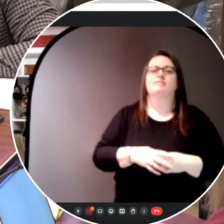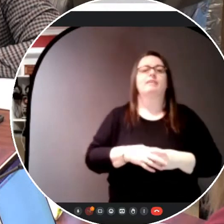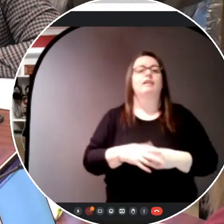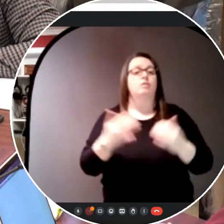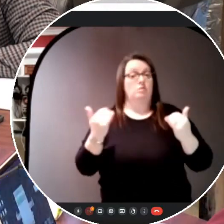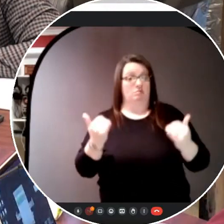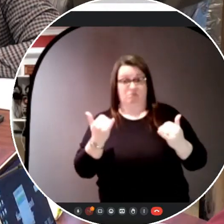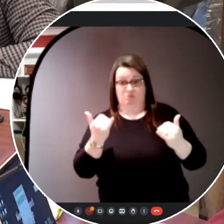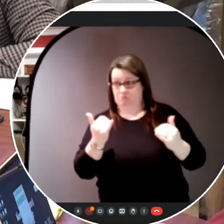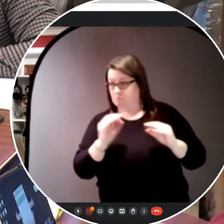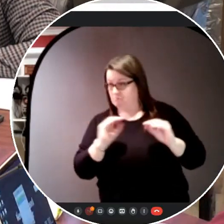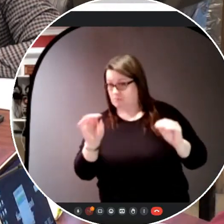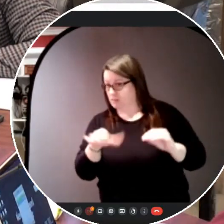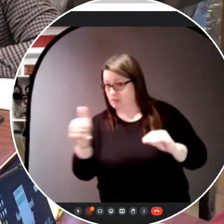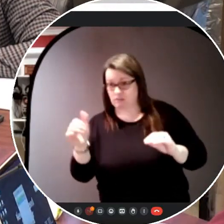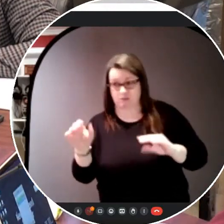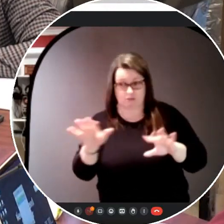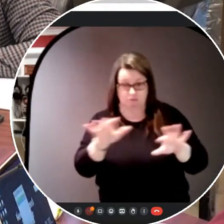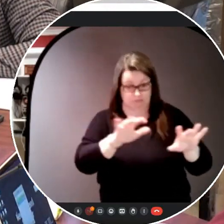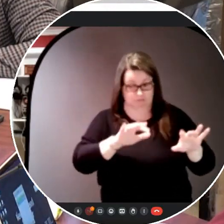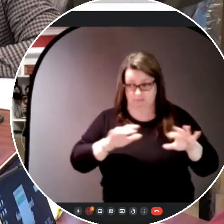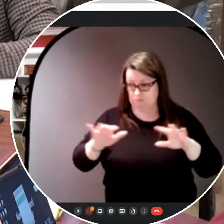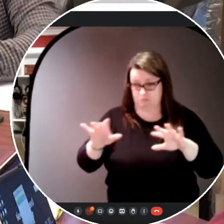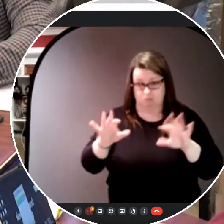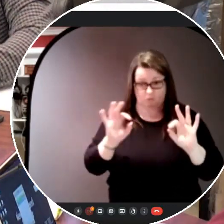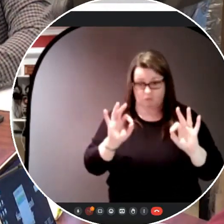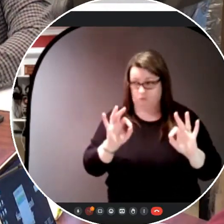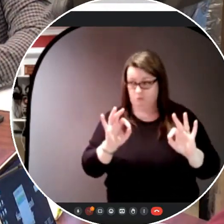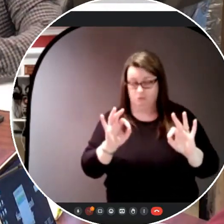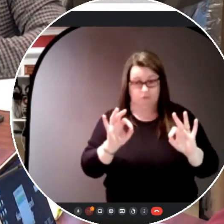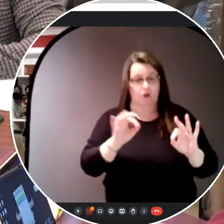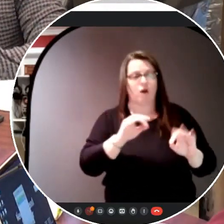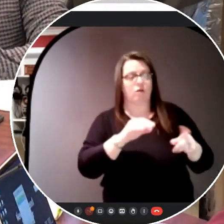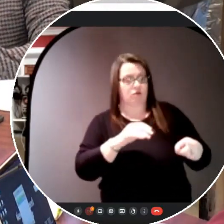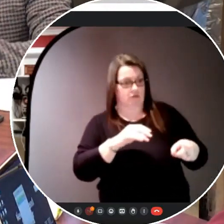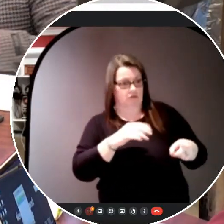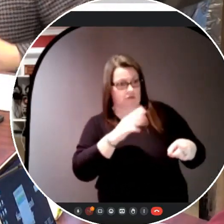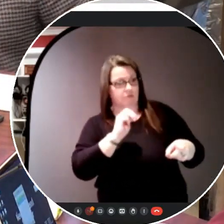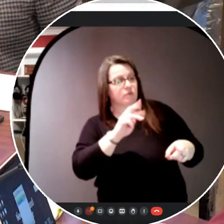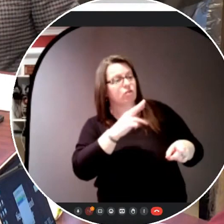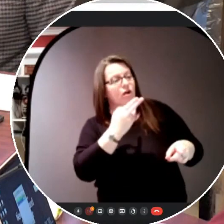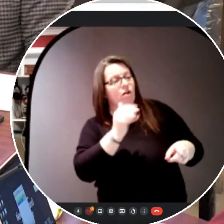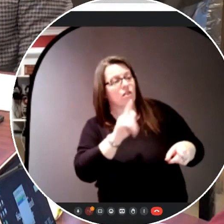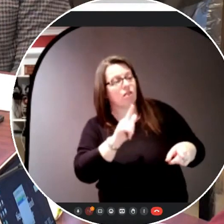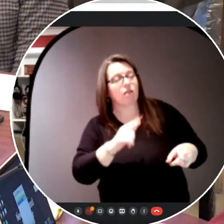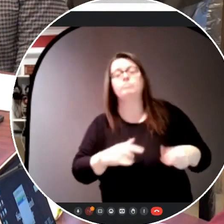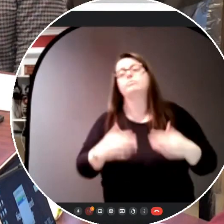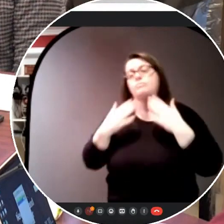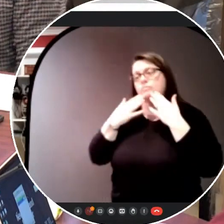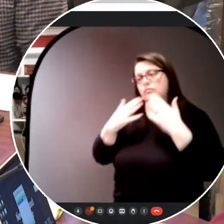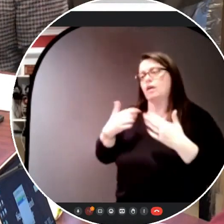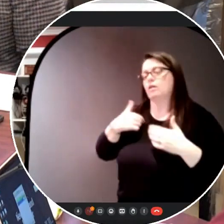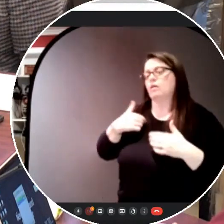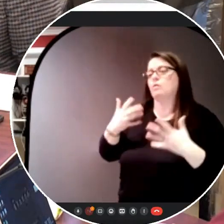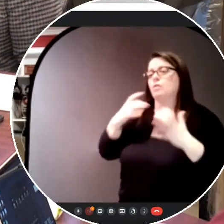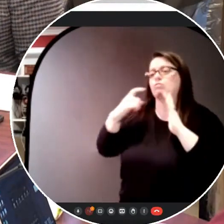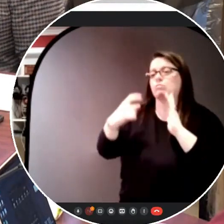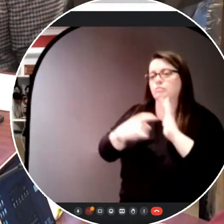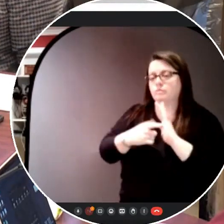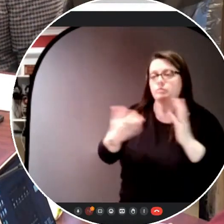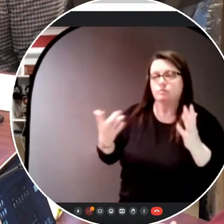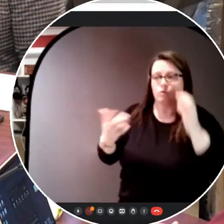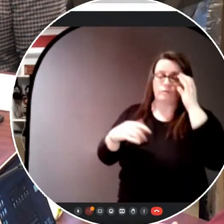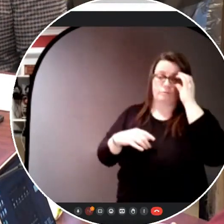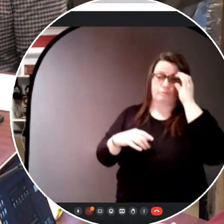else around the table. Okay, Mr. Hall. Thank you, Chair. I just wanted to acknowledge we're coming to